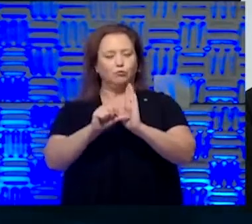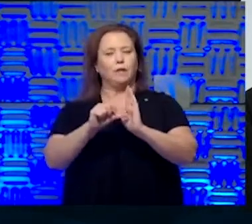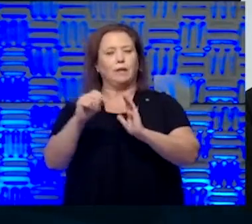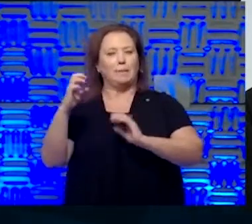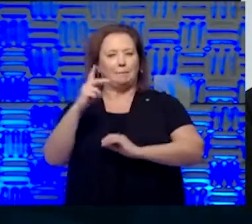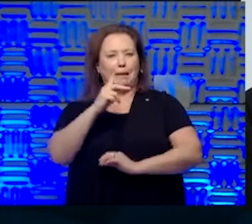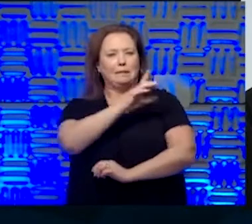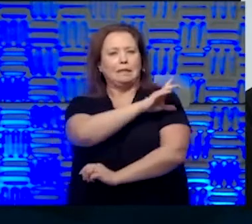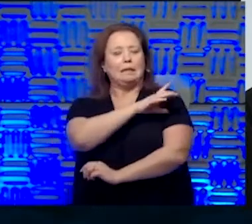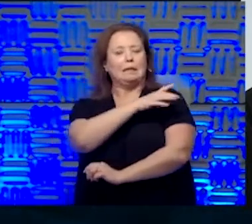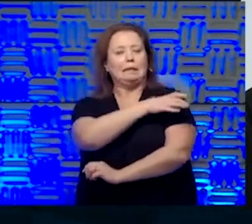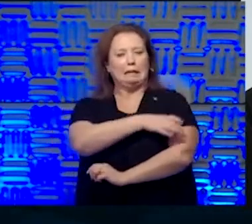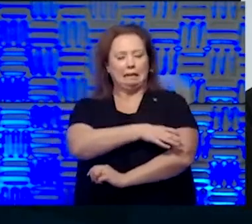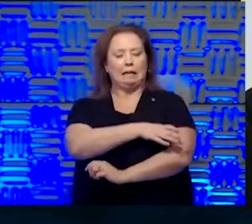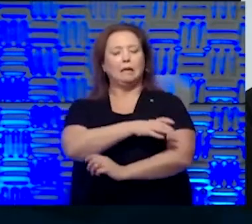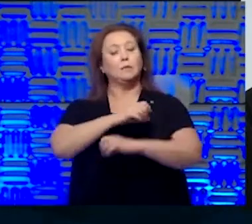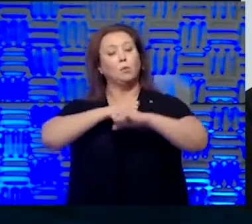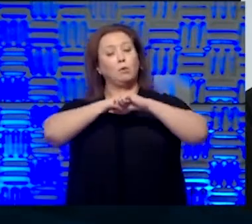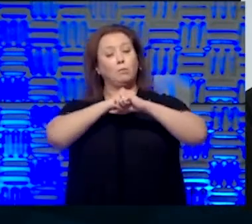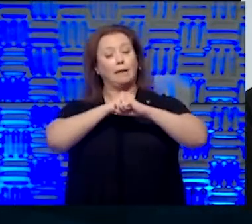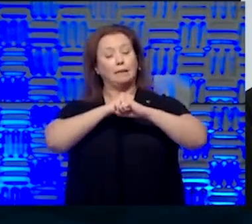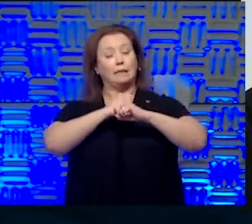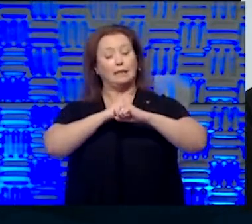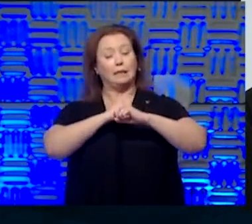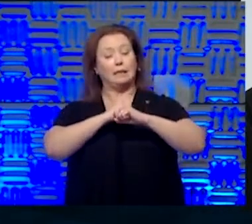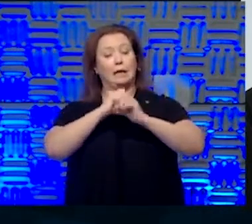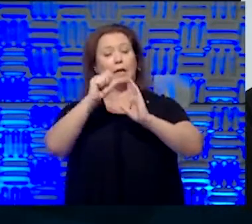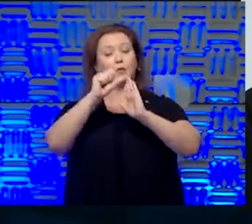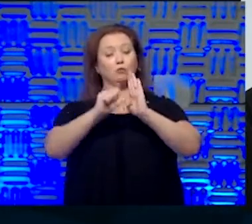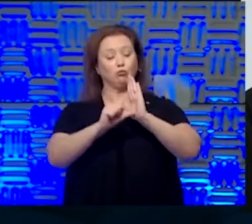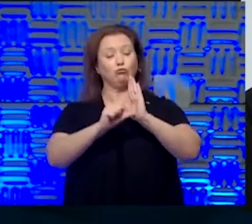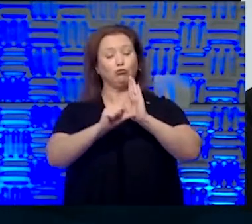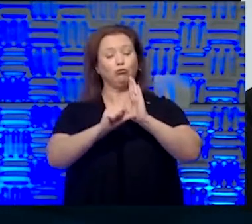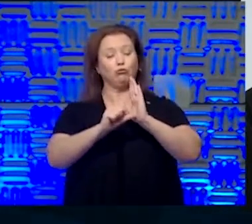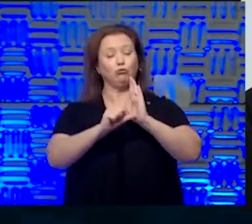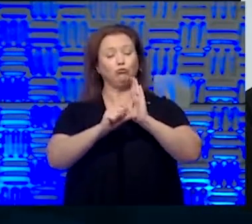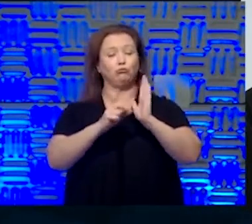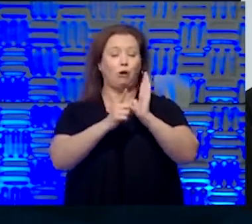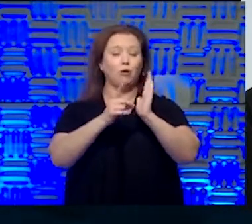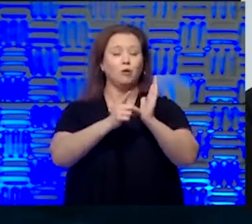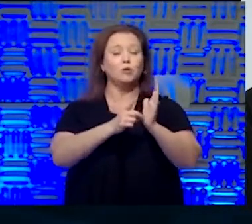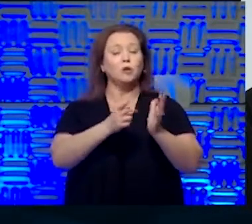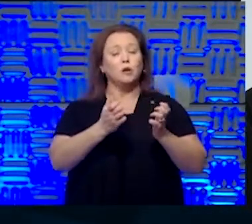comfortable that we're not only protecting ourselves as surgical providers, surgeons,